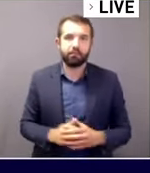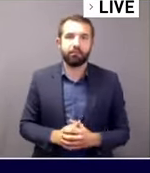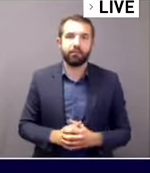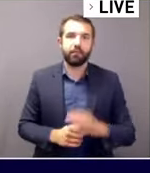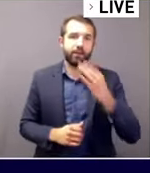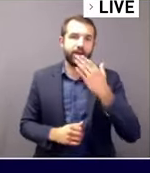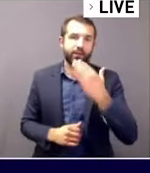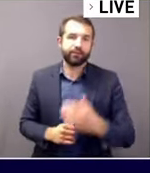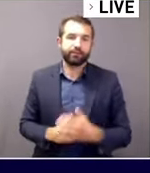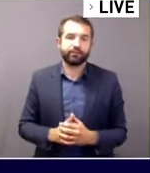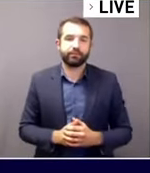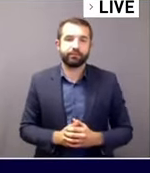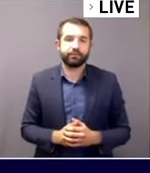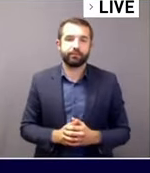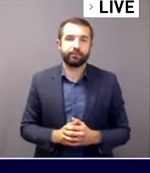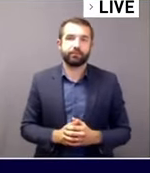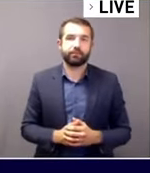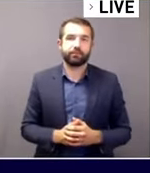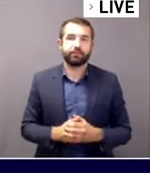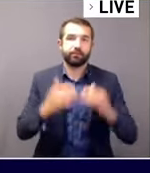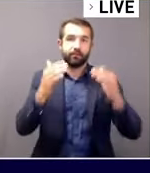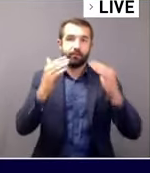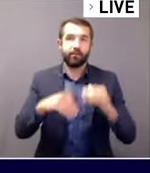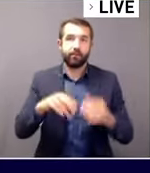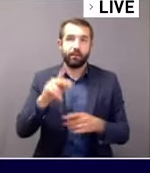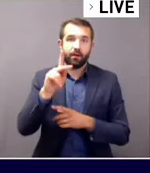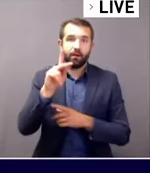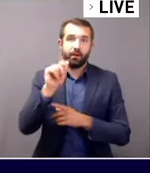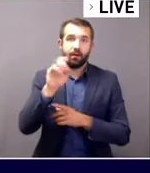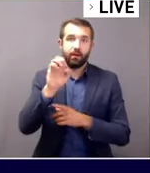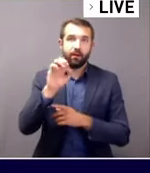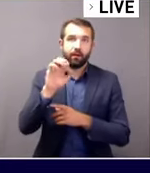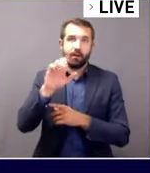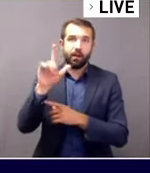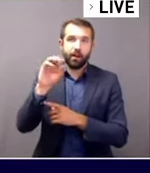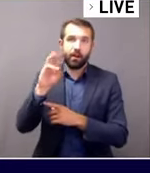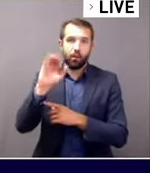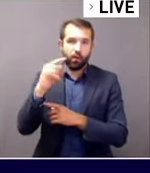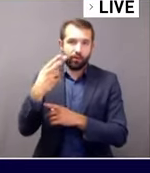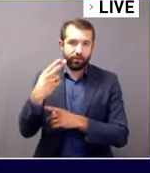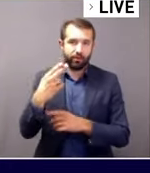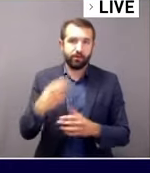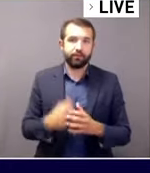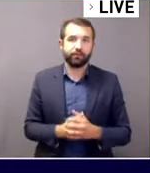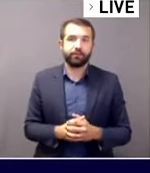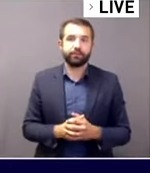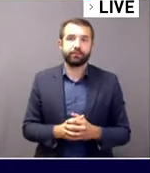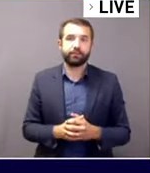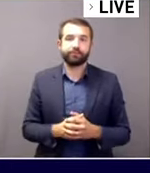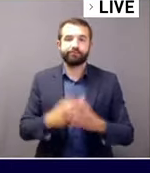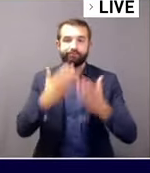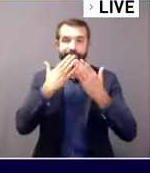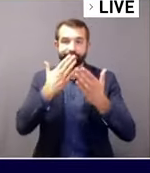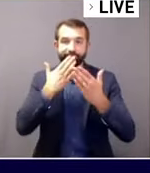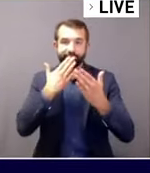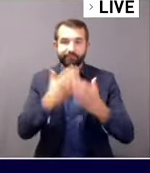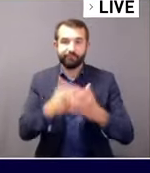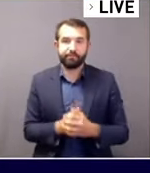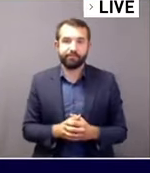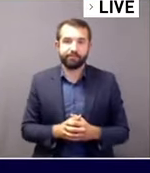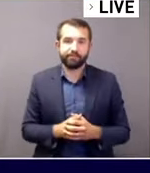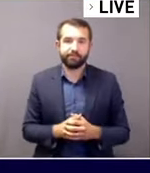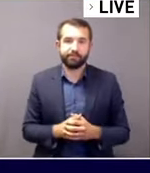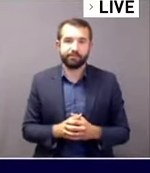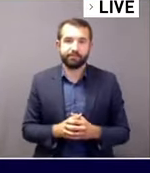you bet, Dustin. I'm going to turn to Kate Koff at the Ellsworth American. Thanks, Dr. Shah. So my